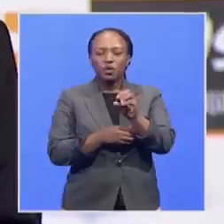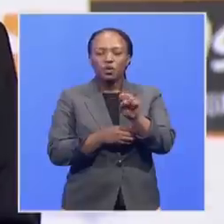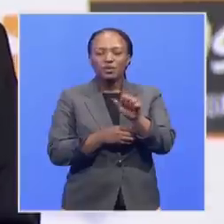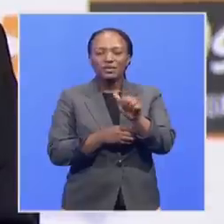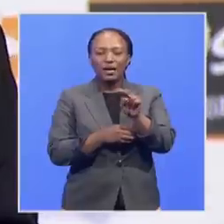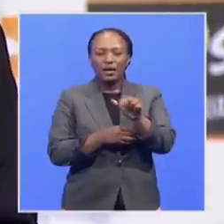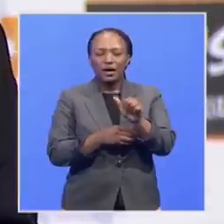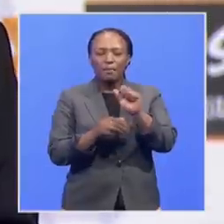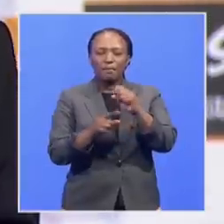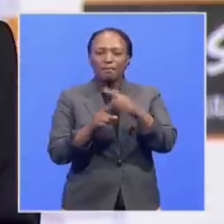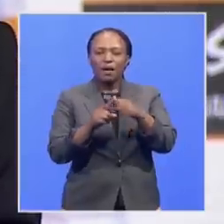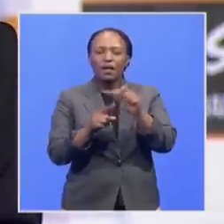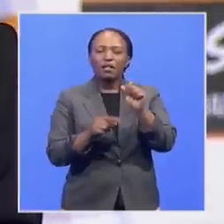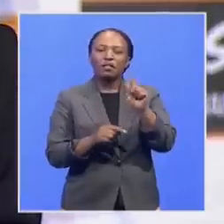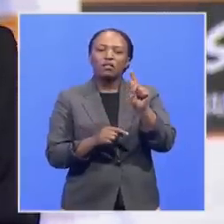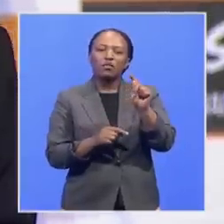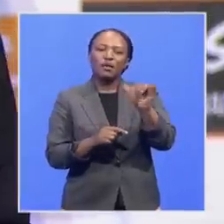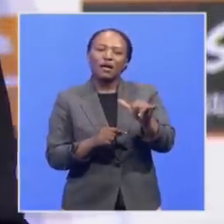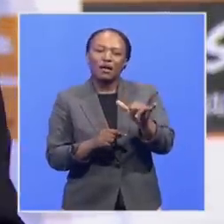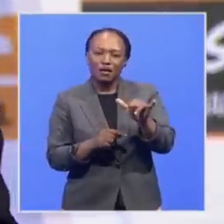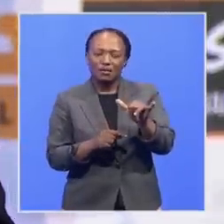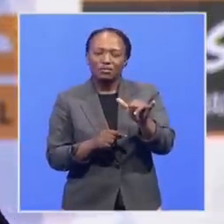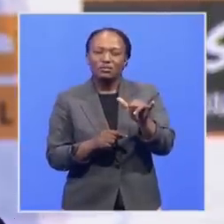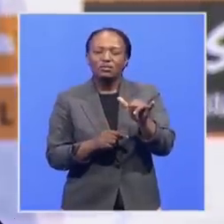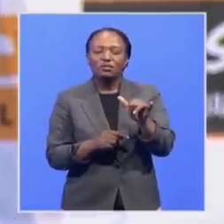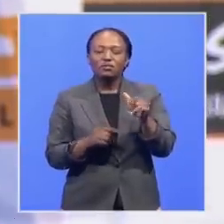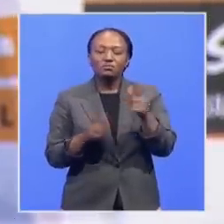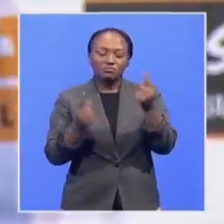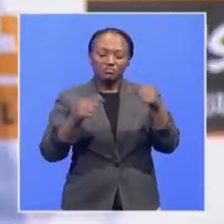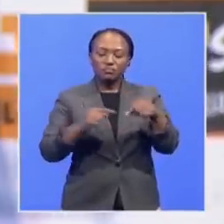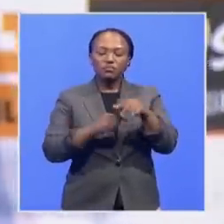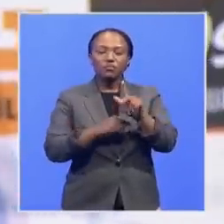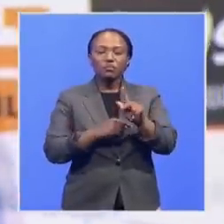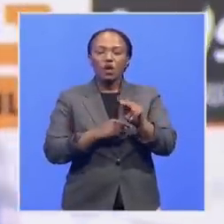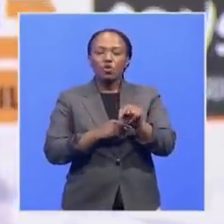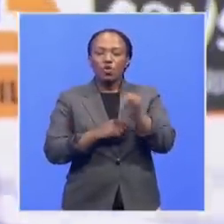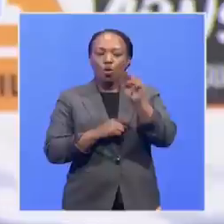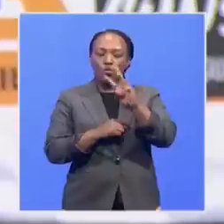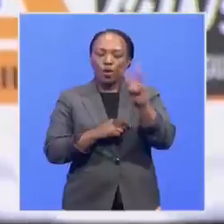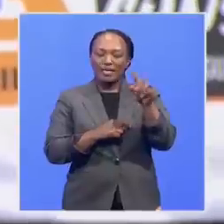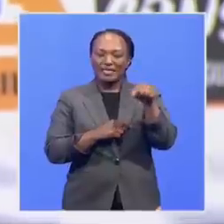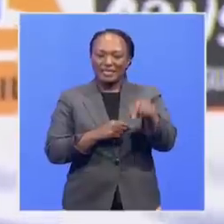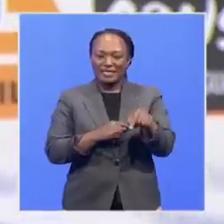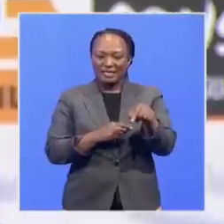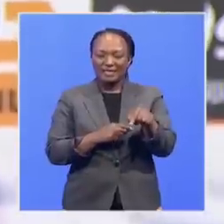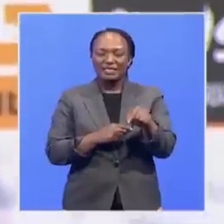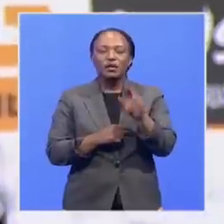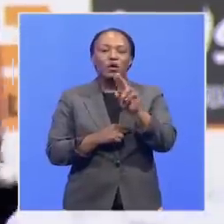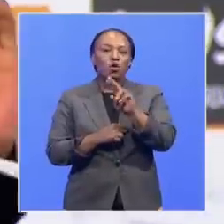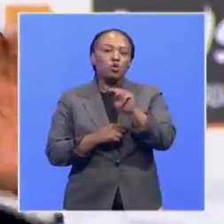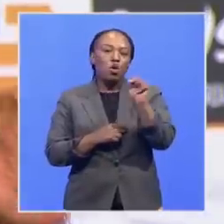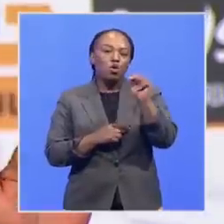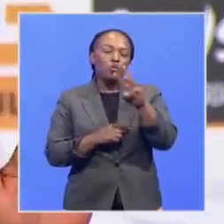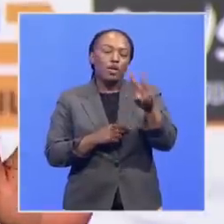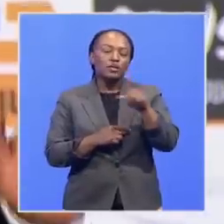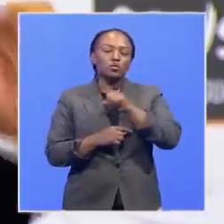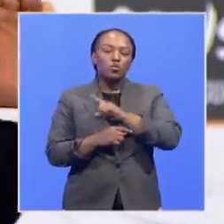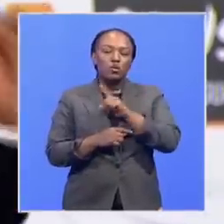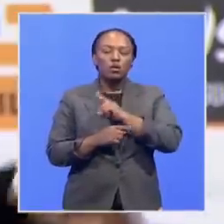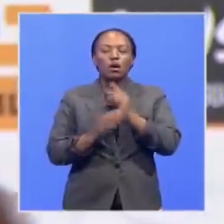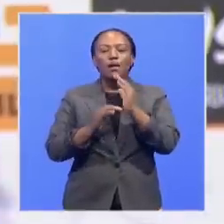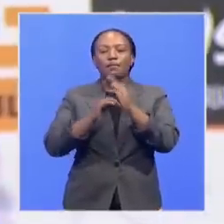mo Northwest. Go investiwe mo Northwest go etsetsa gore re age